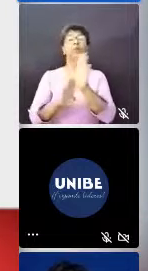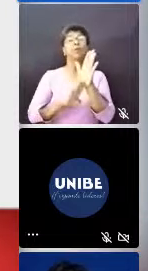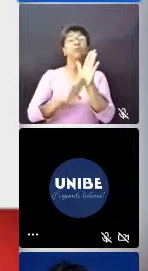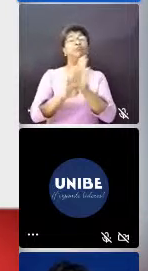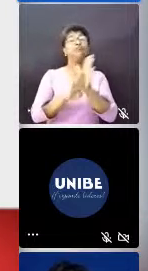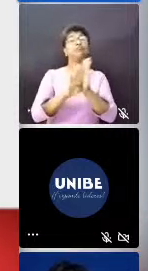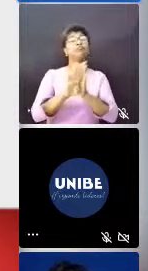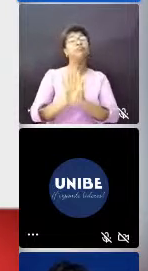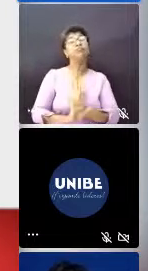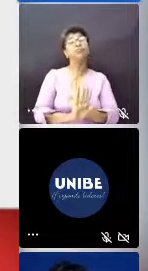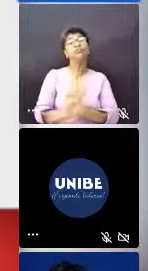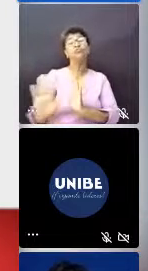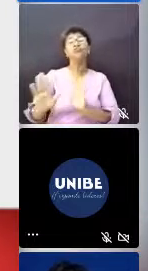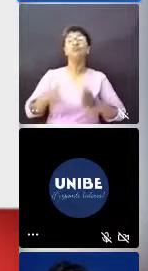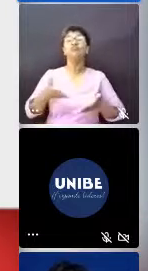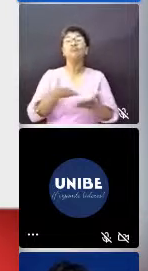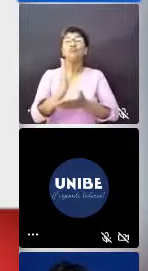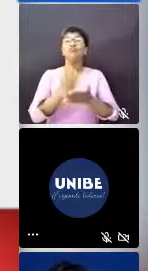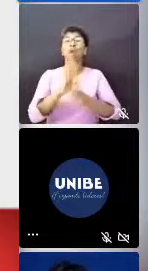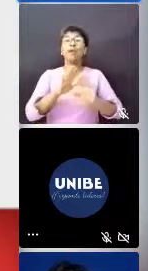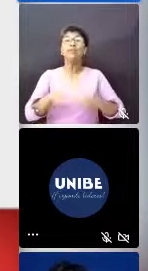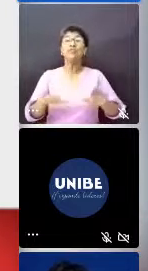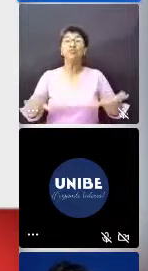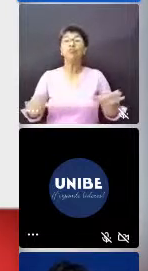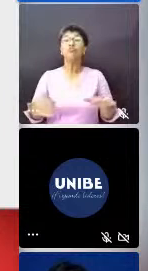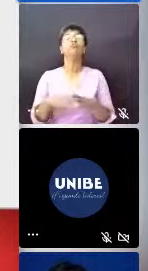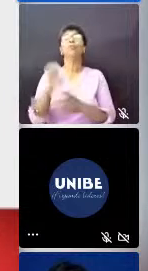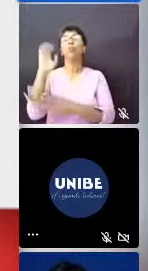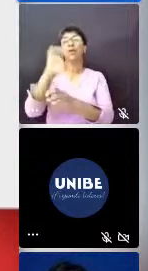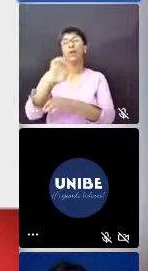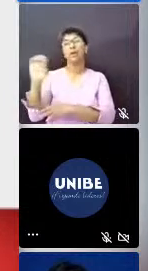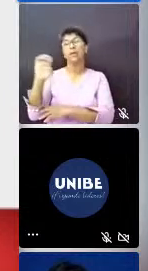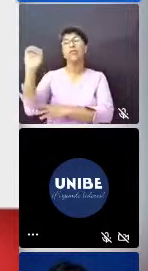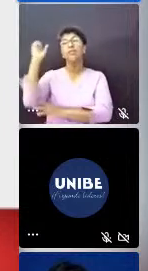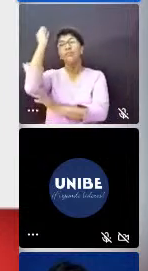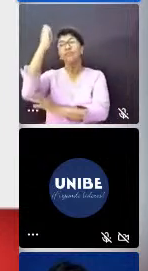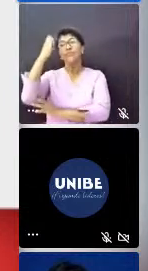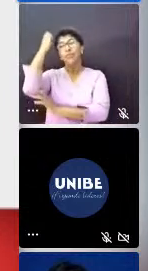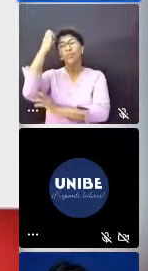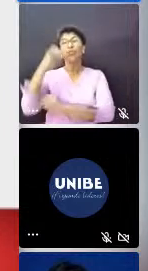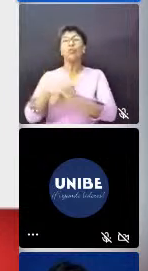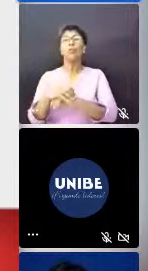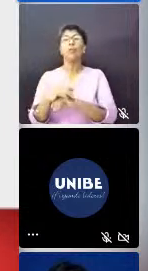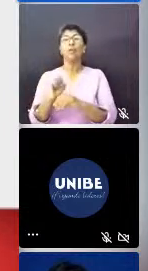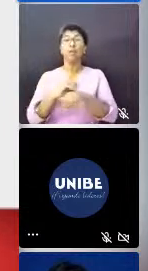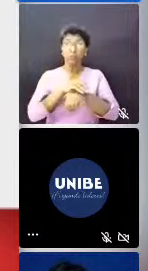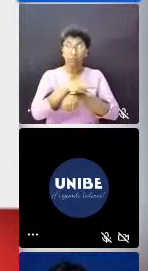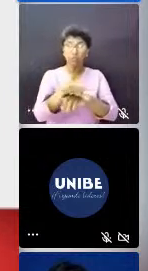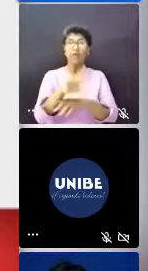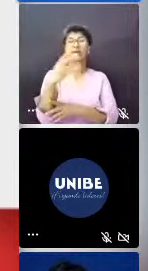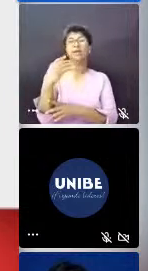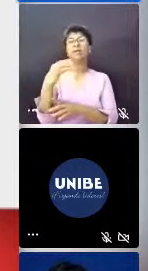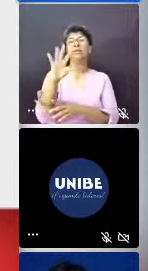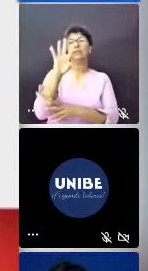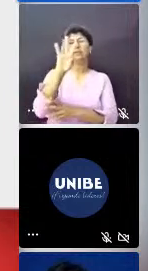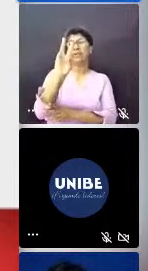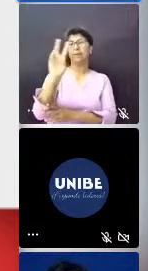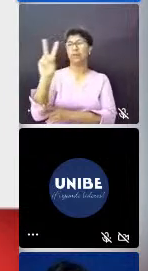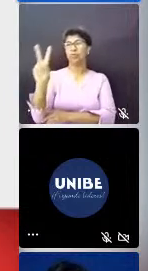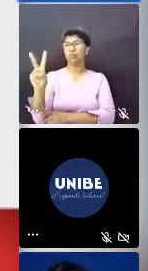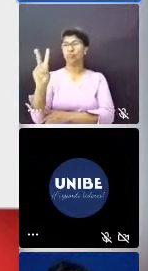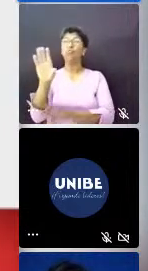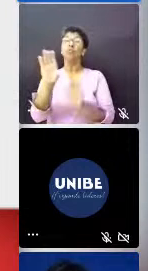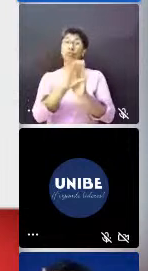children's rights from the eastern side of Europe. That is reflected in the Article 72 of the